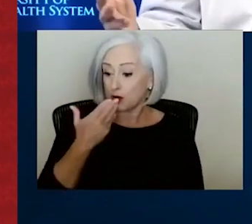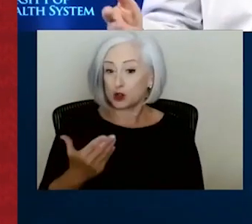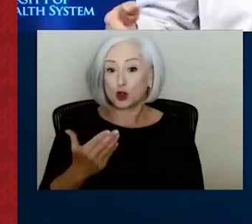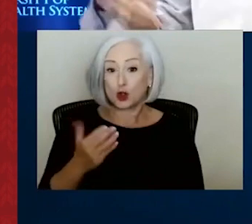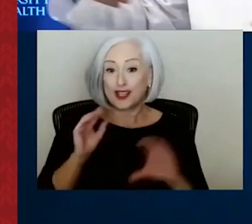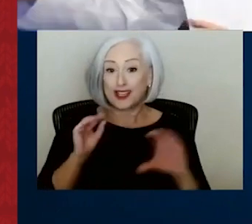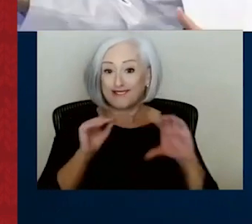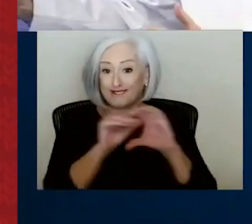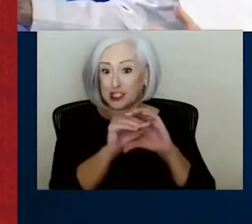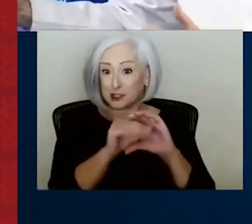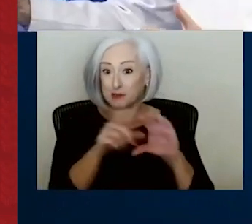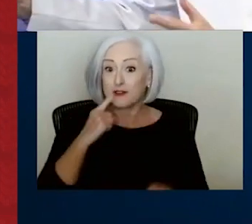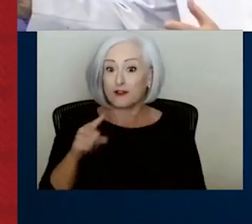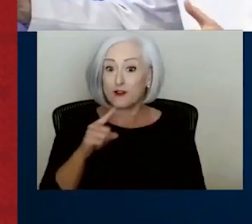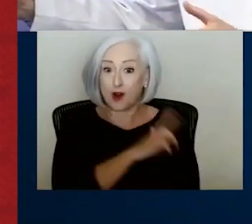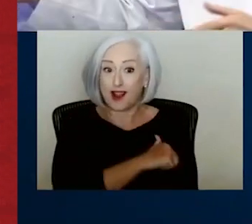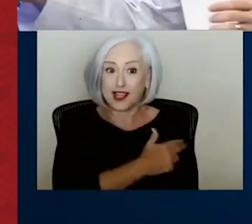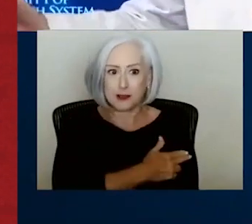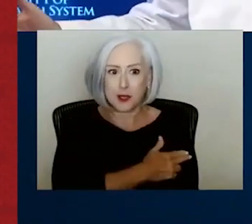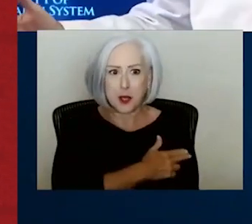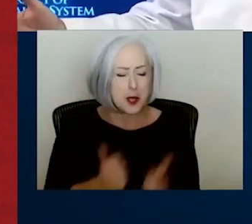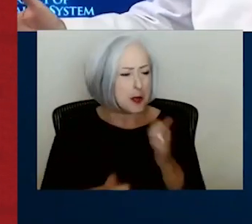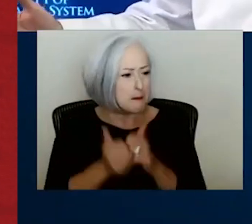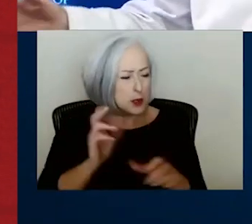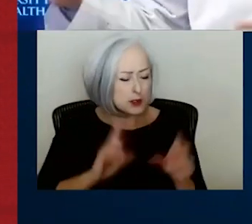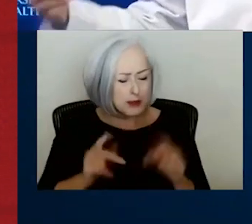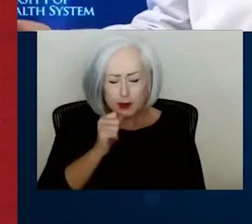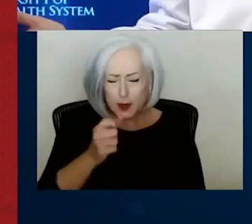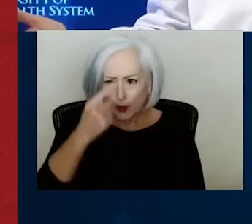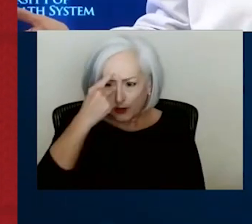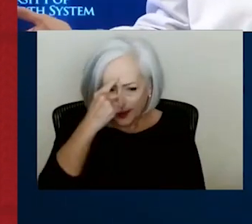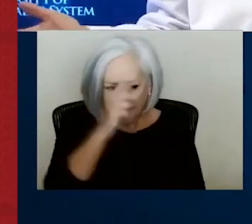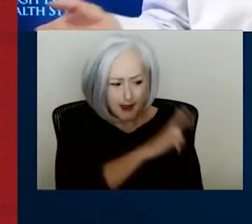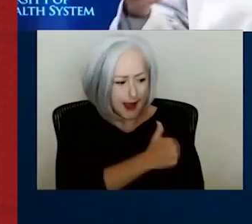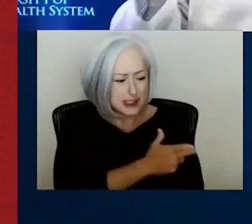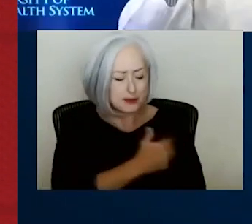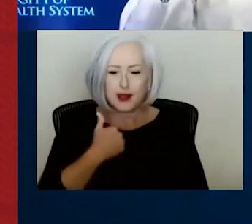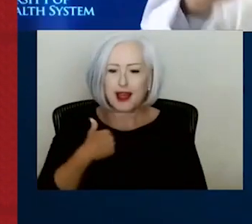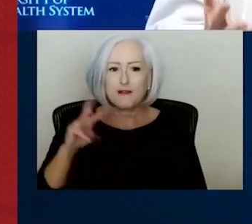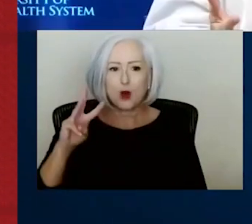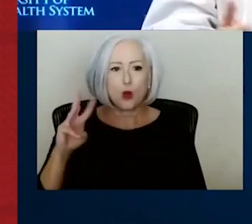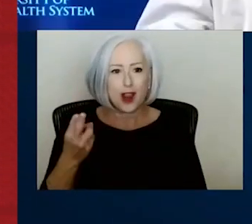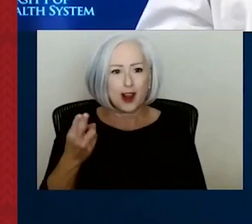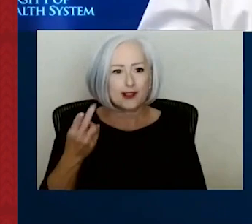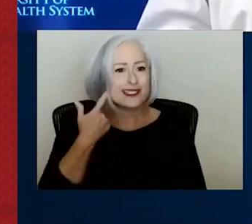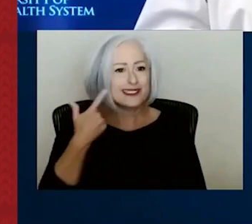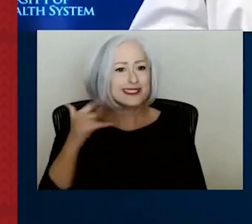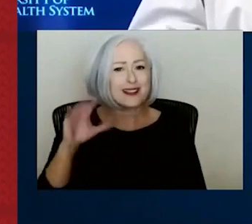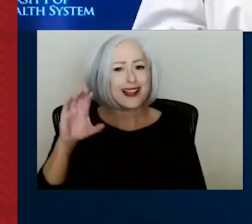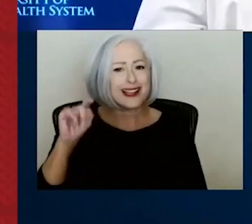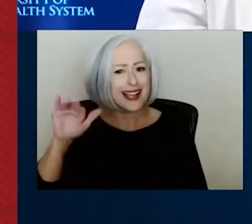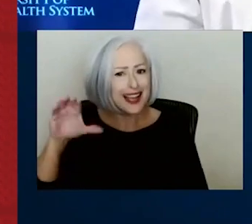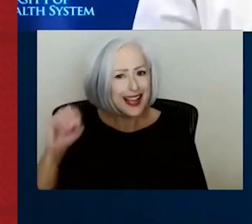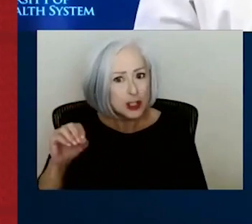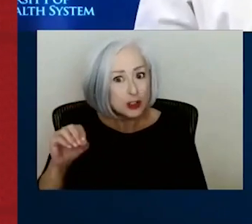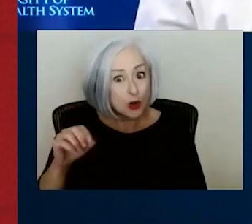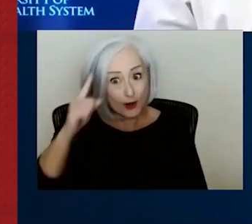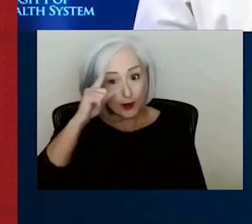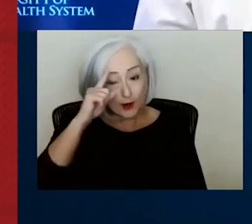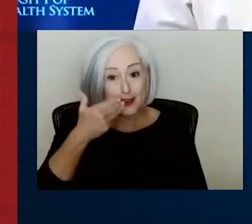think hospitals have warehouses off-site where they're storing stuff. That sounds like Costco or whatever. Has this been a good investment for us?